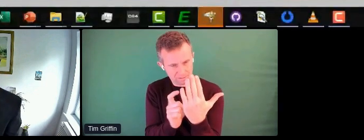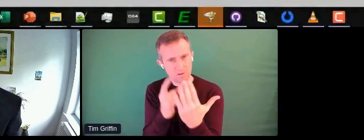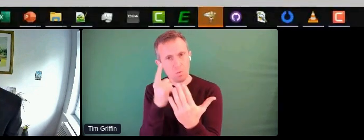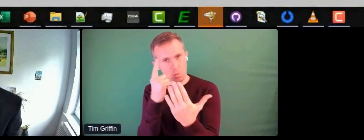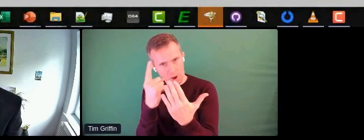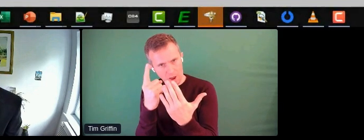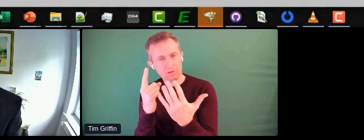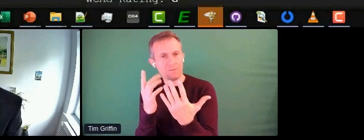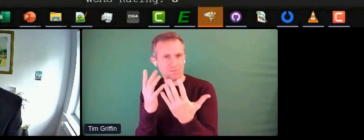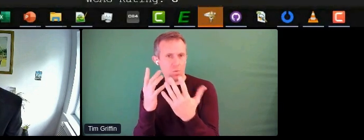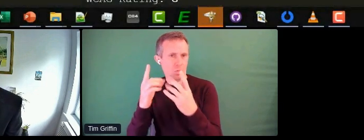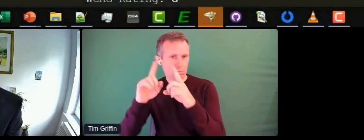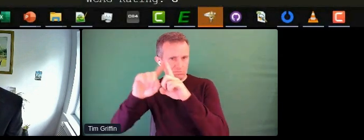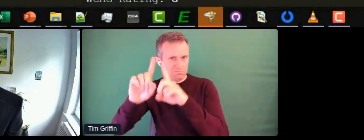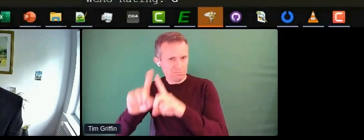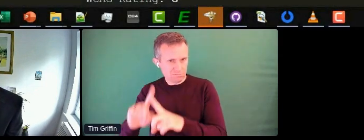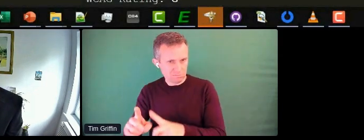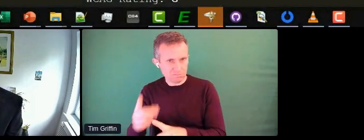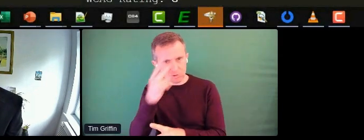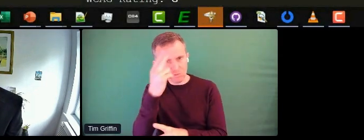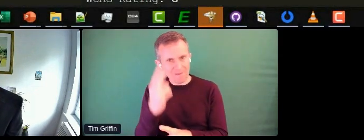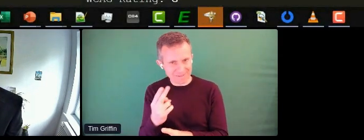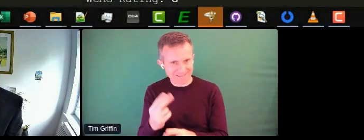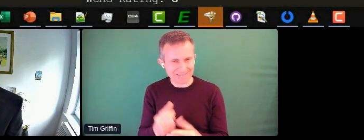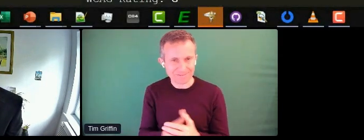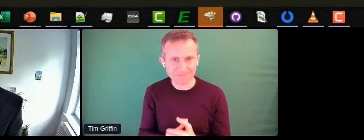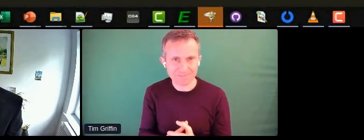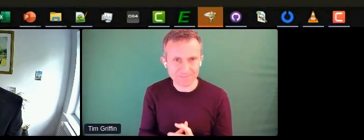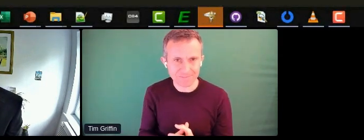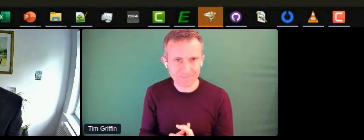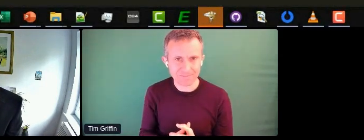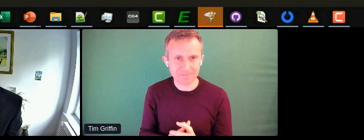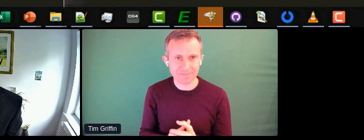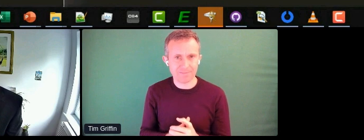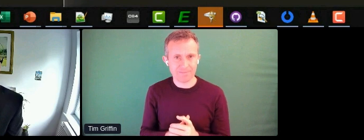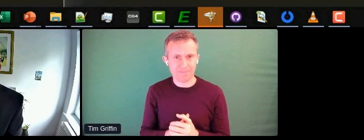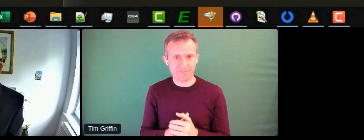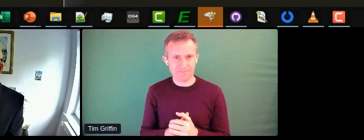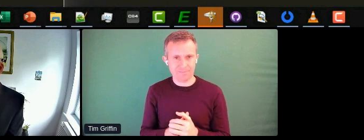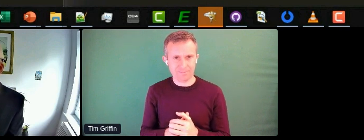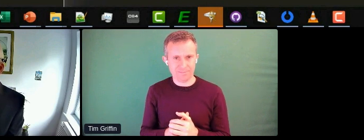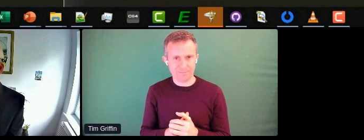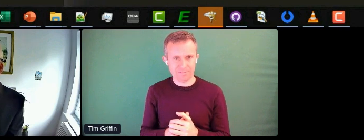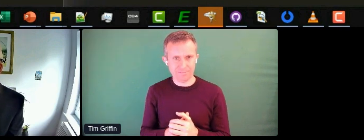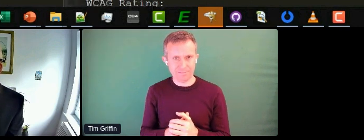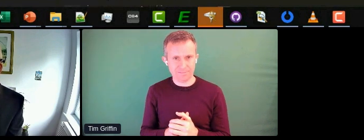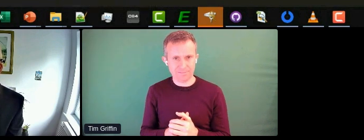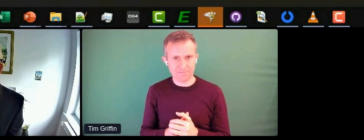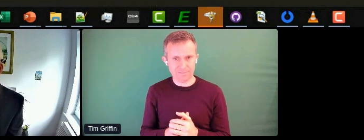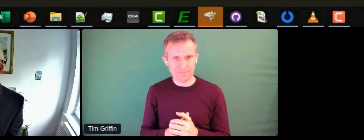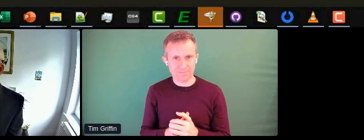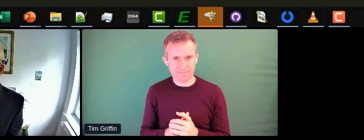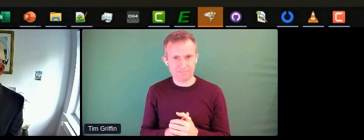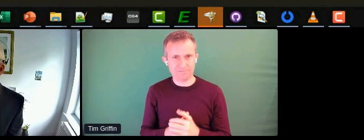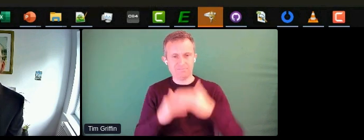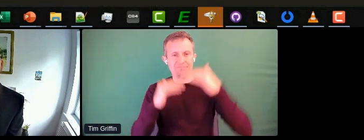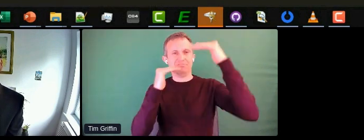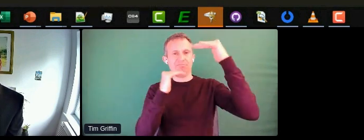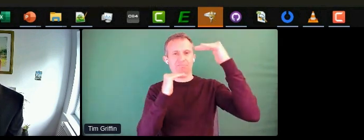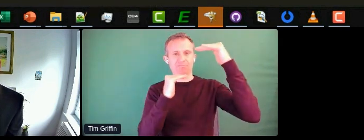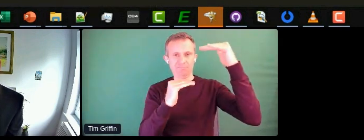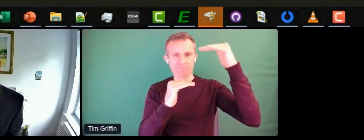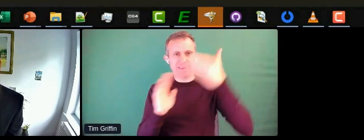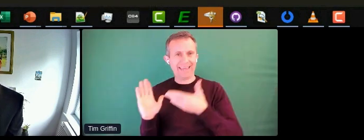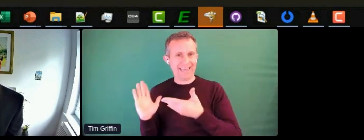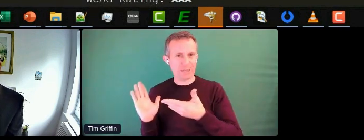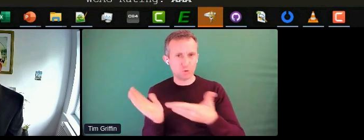change to my browser. And let's see if I just refresh this page. I've got a bit of an introduction. And now when